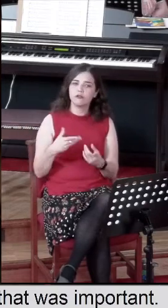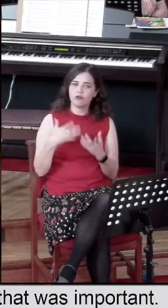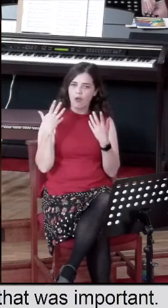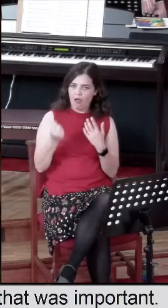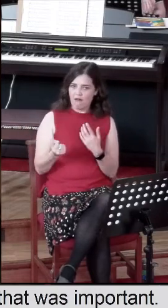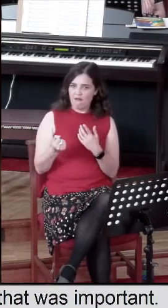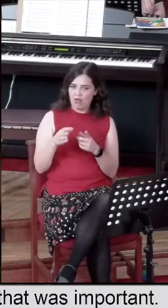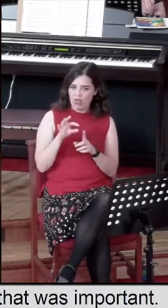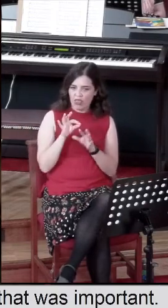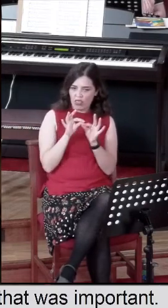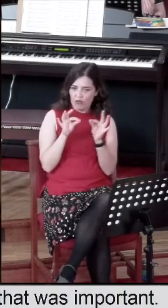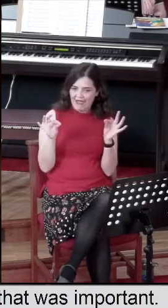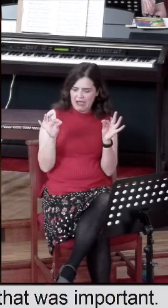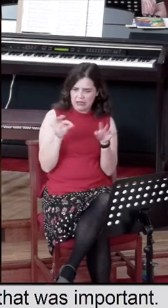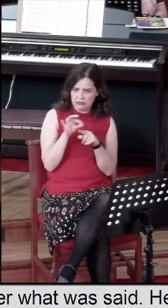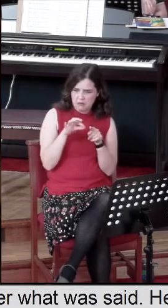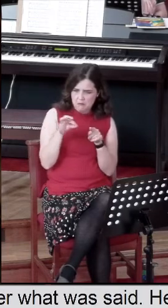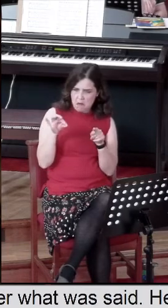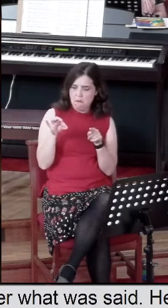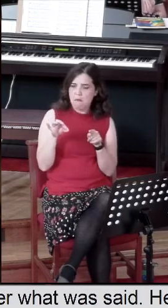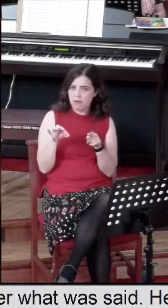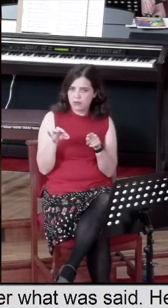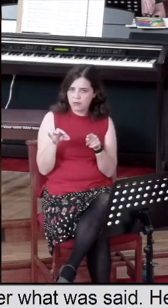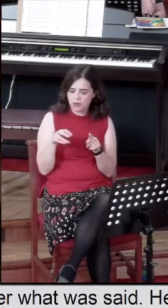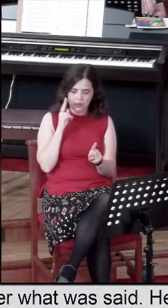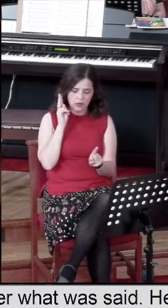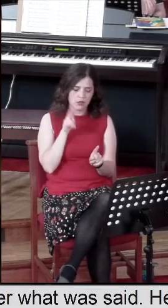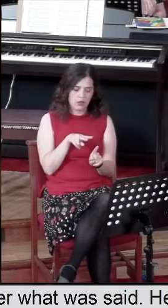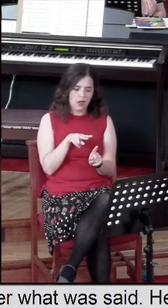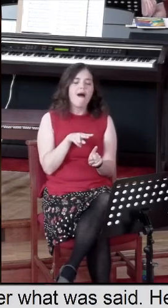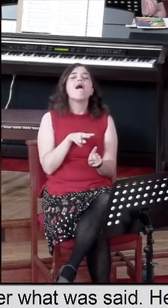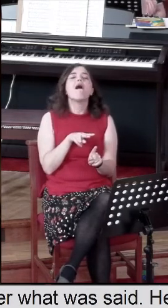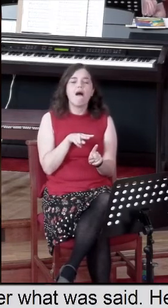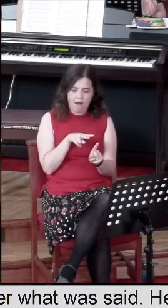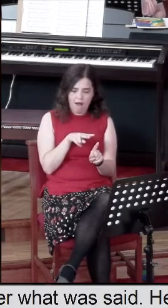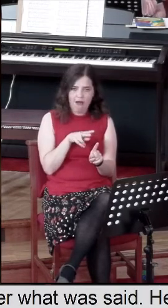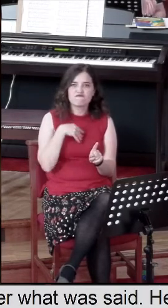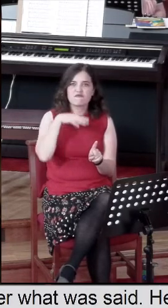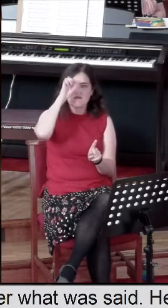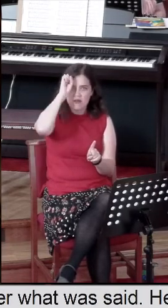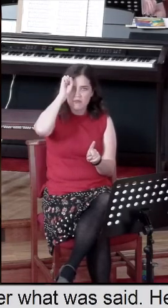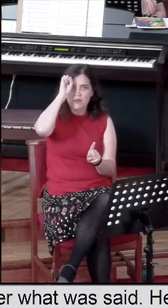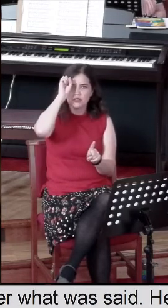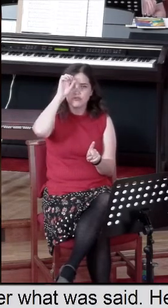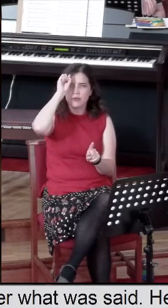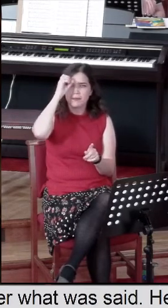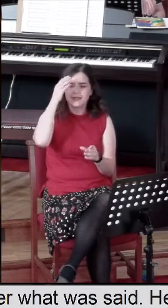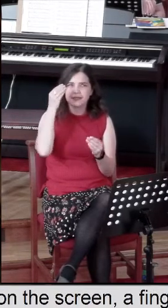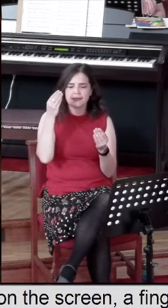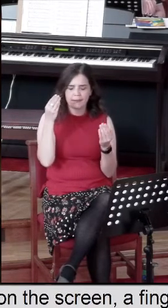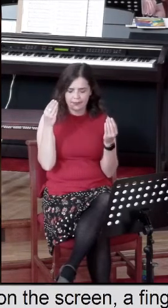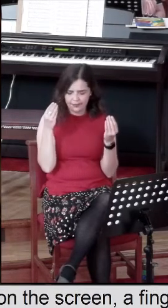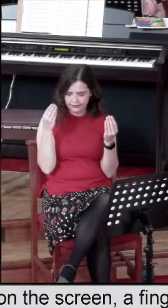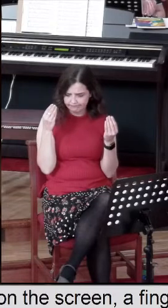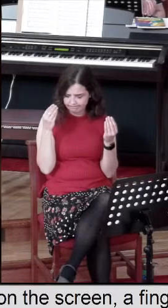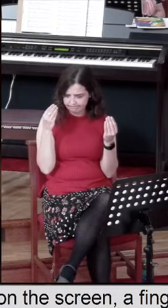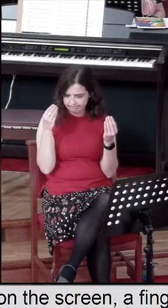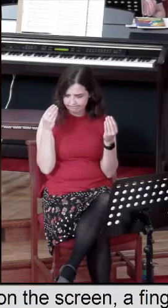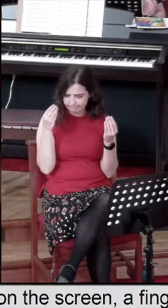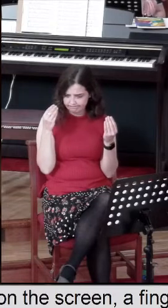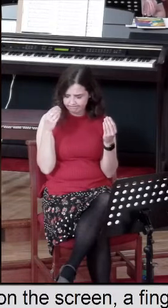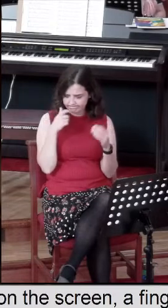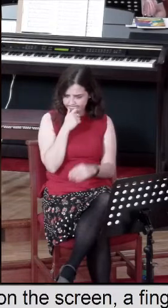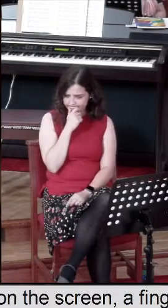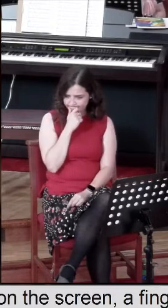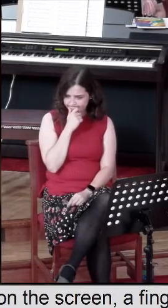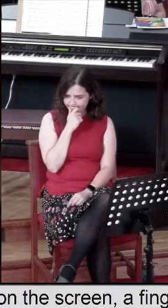a piece of thread on your finger or something, and you look at it and say, oh, yeah, that's to remind me to remember something. But you know what